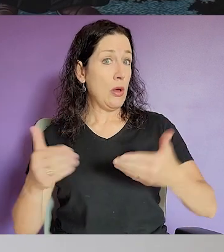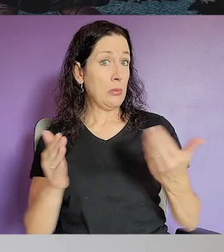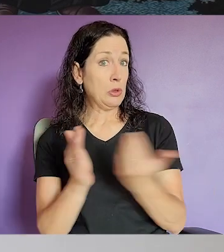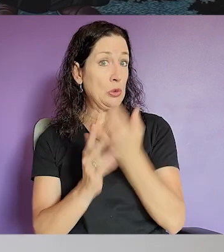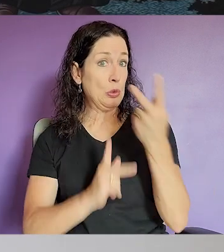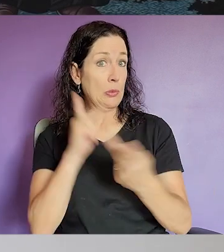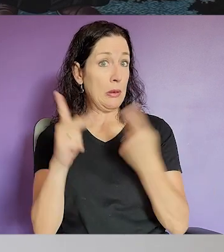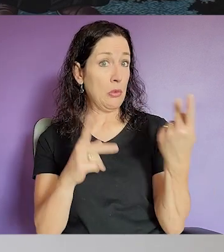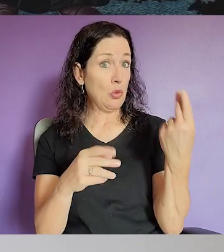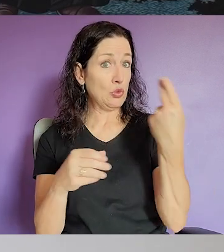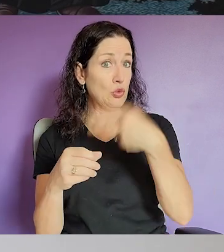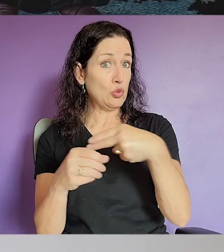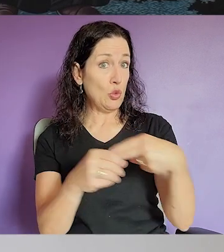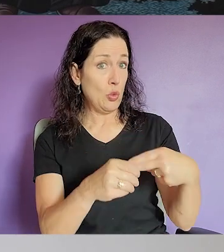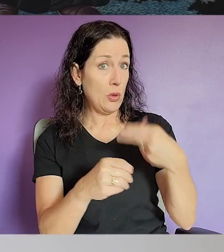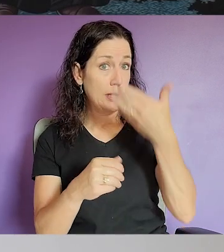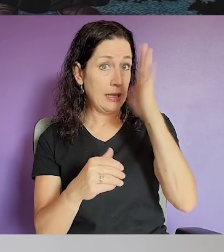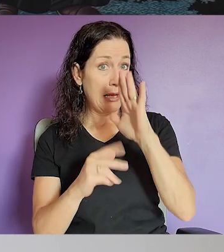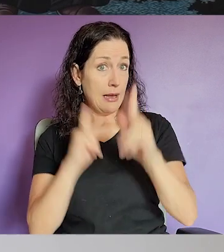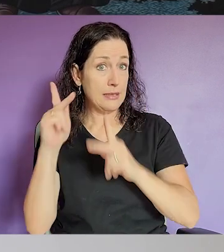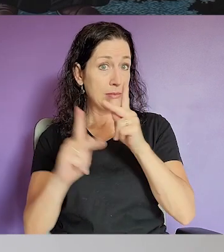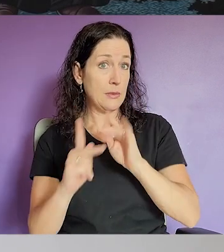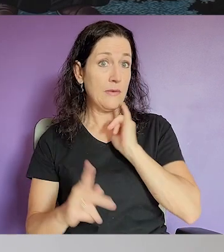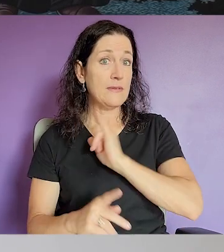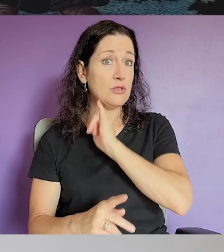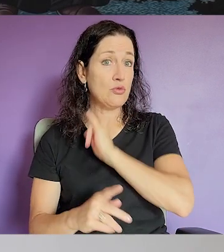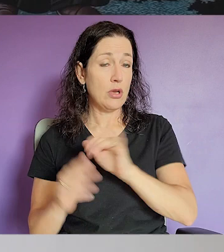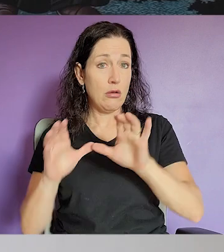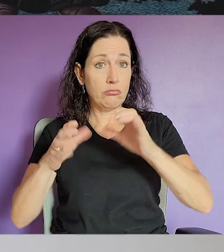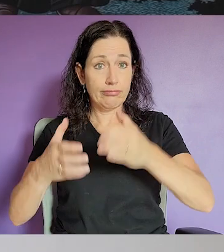the people, God's people, Israel.